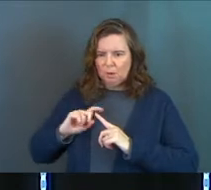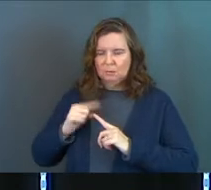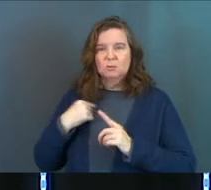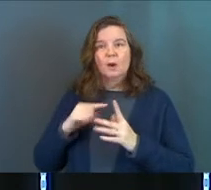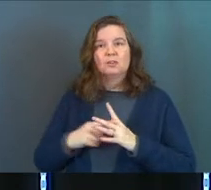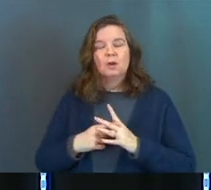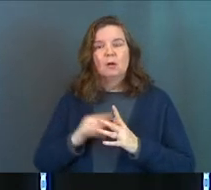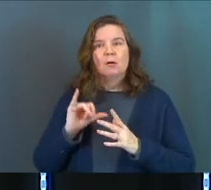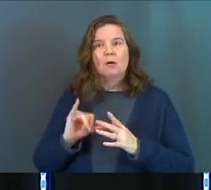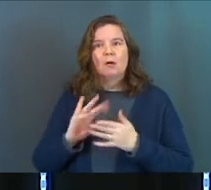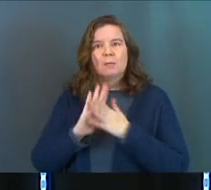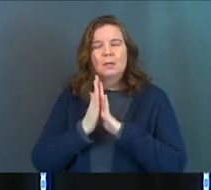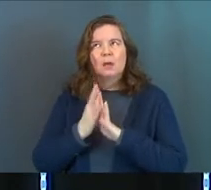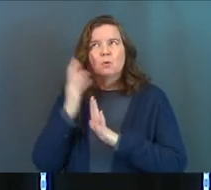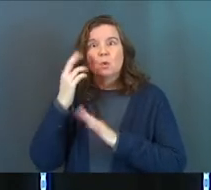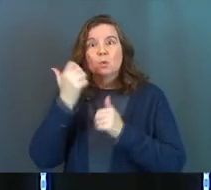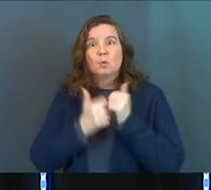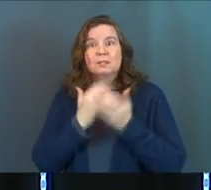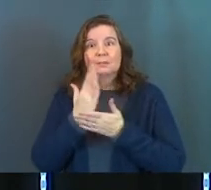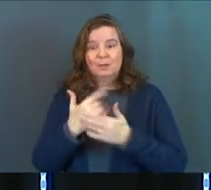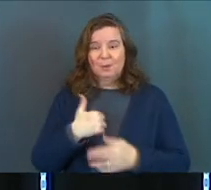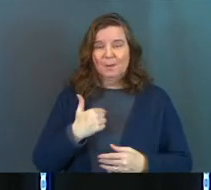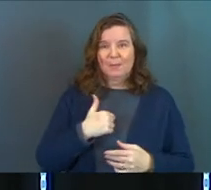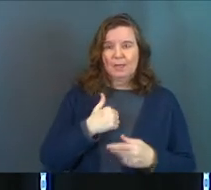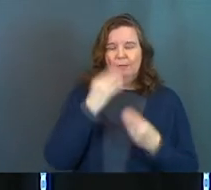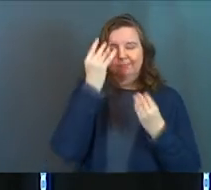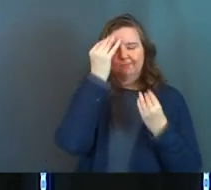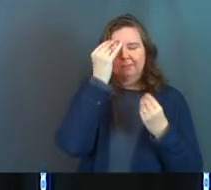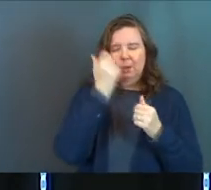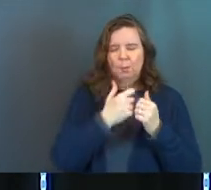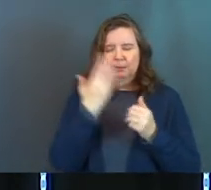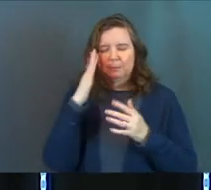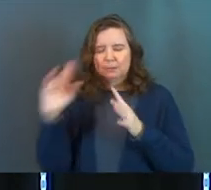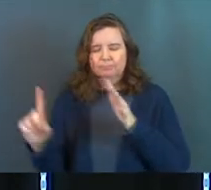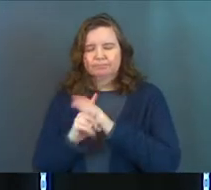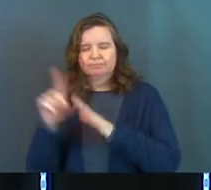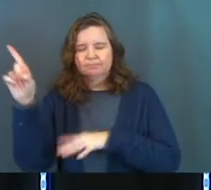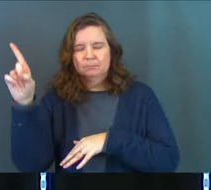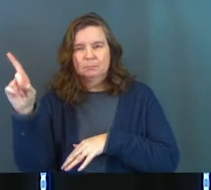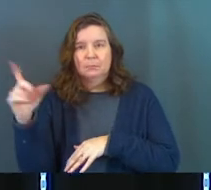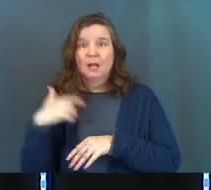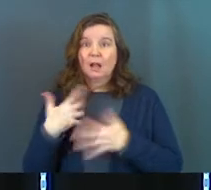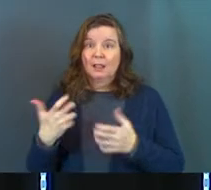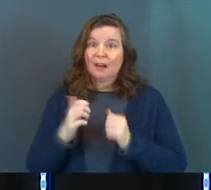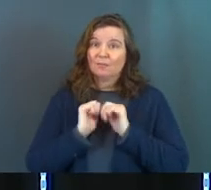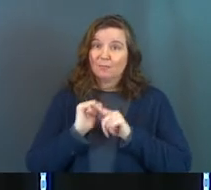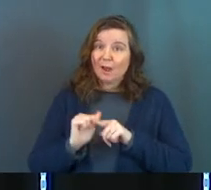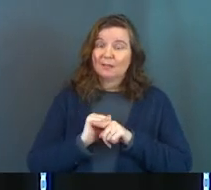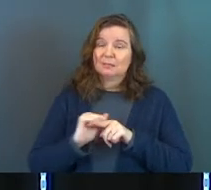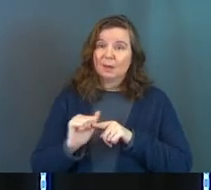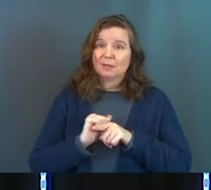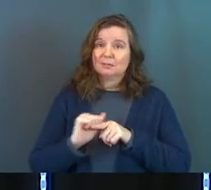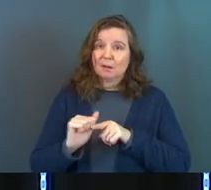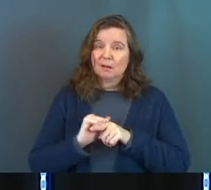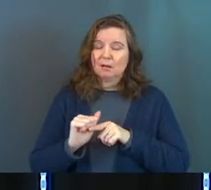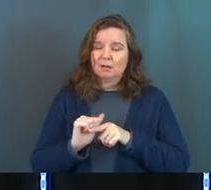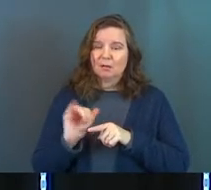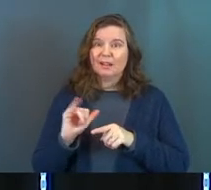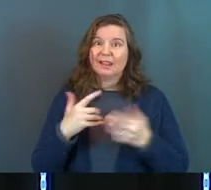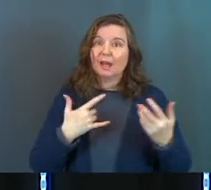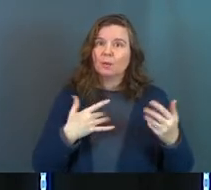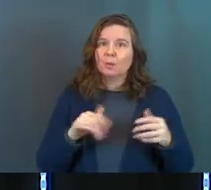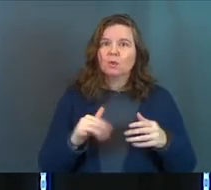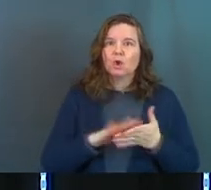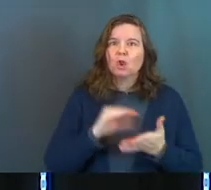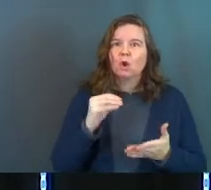I started to get good at interpreting which pieces were me and which pieces were him. And it took a lot of practice, like a musical